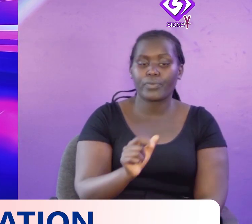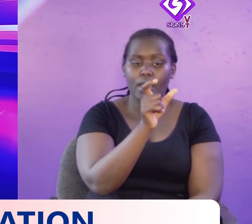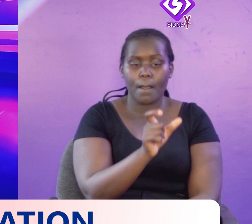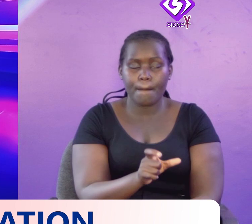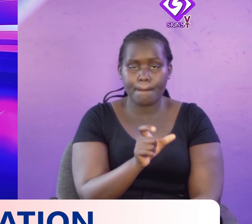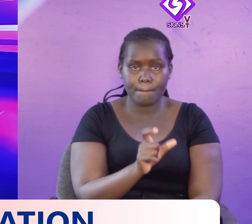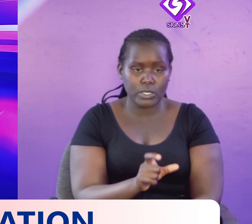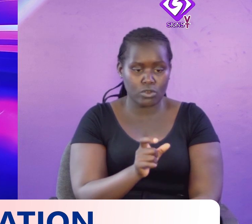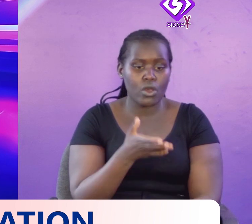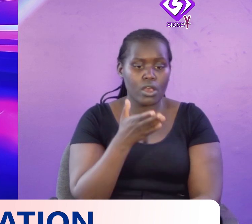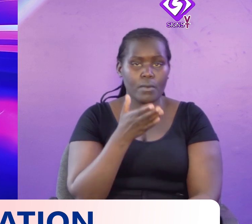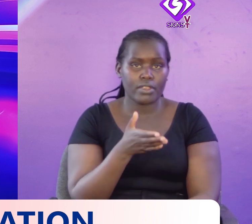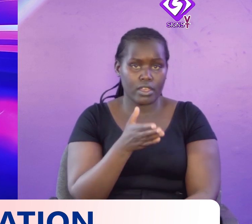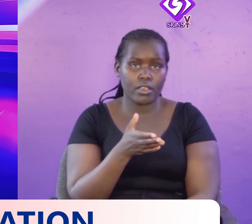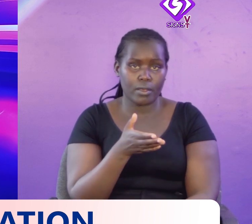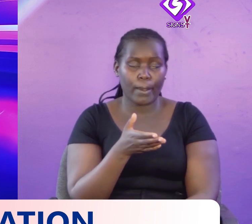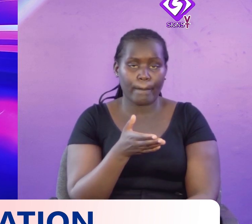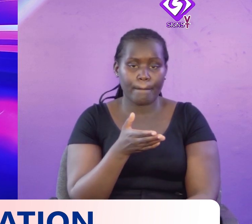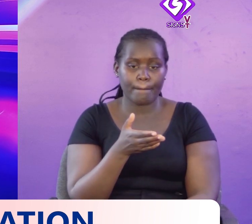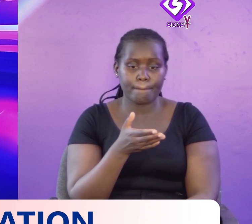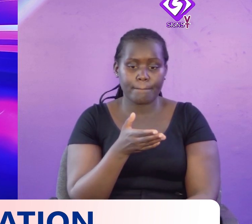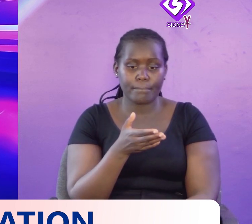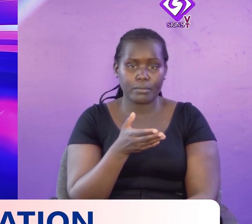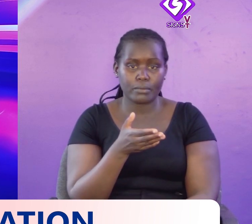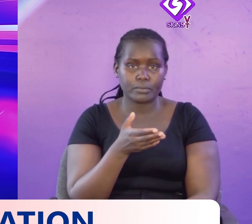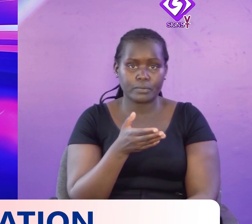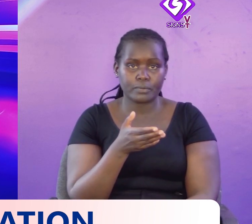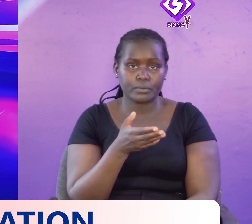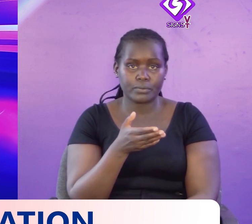Somebody is supposed to be in charge of,